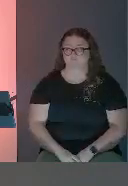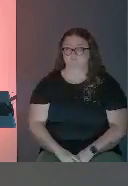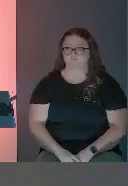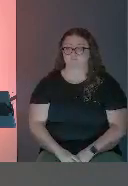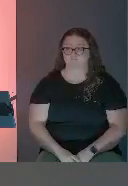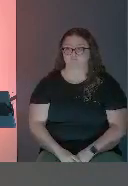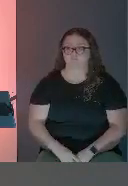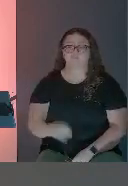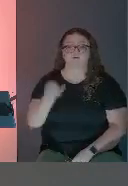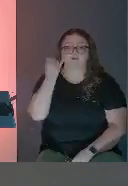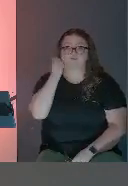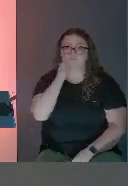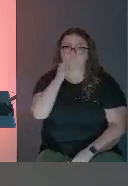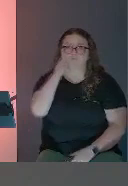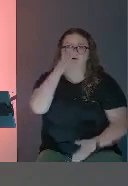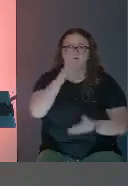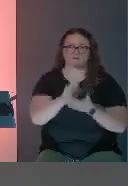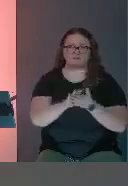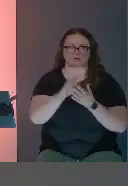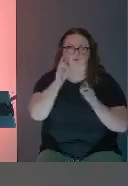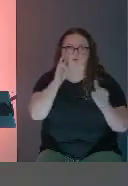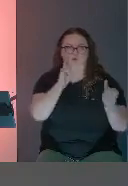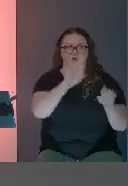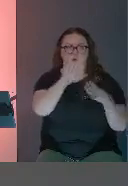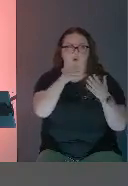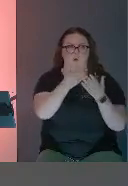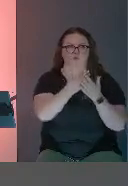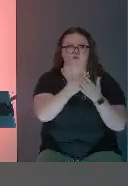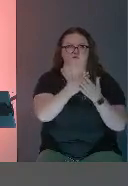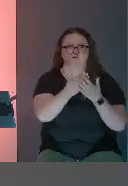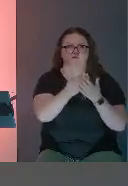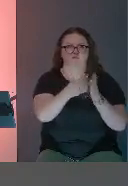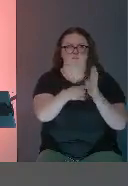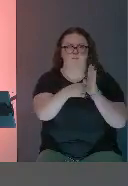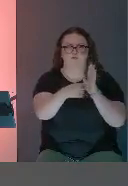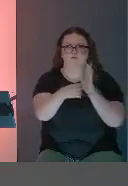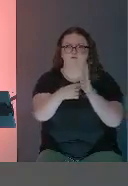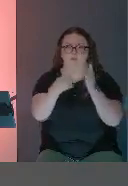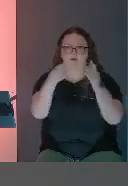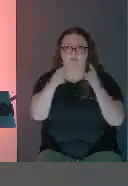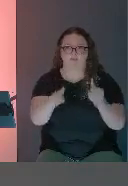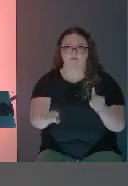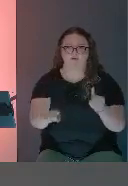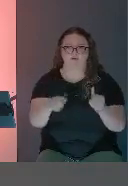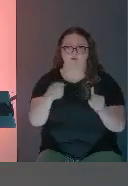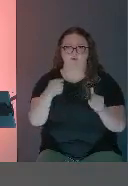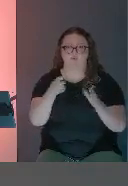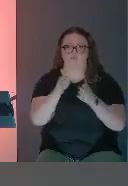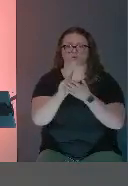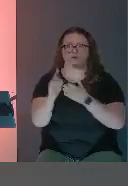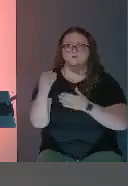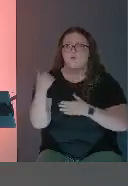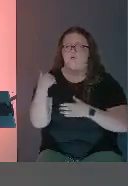If you don't believe me, look at some of the demonstrations that were happening just a couple of weeks ago. Not even demonstrations, they were